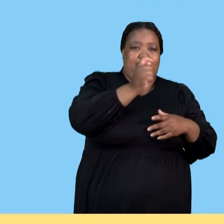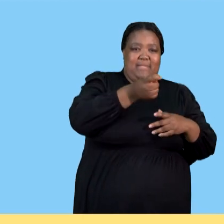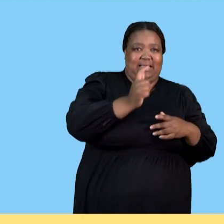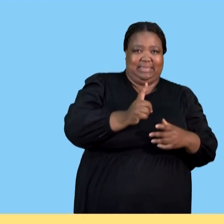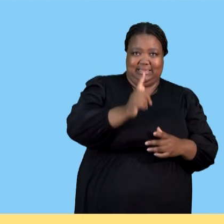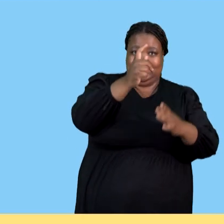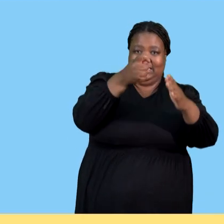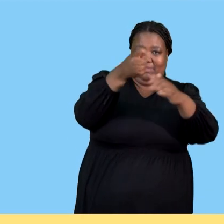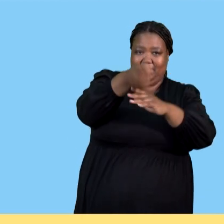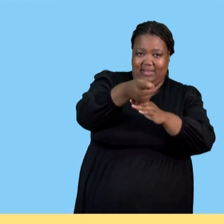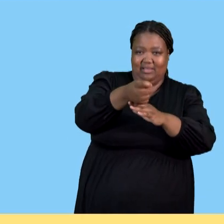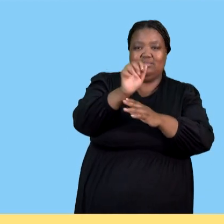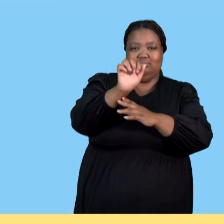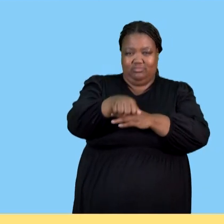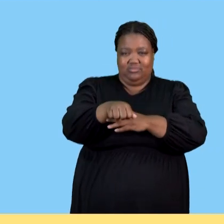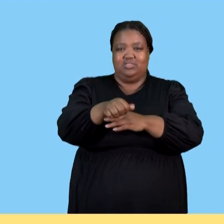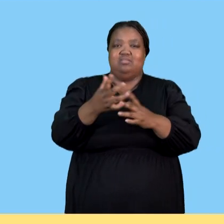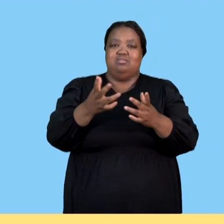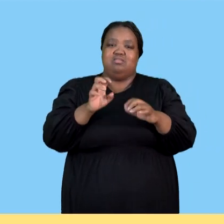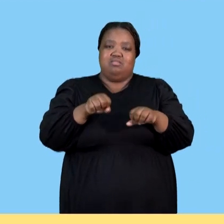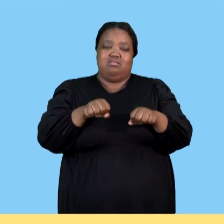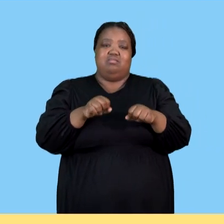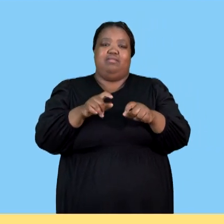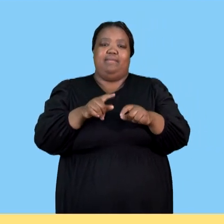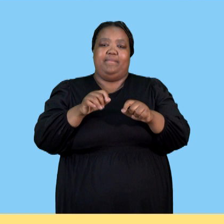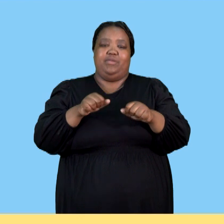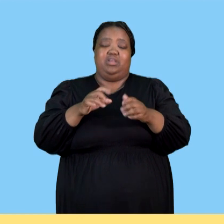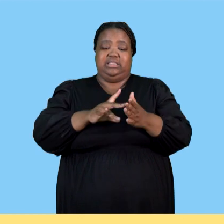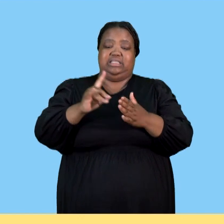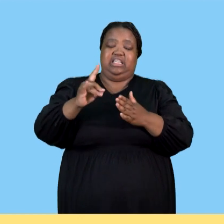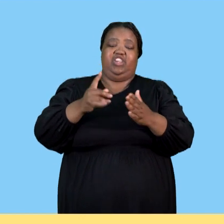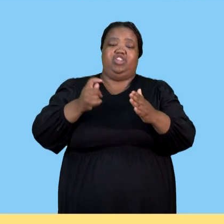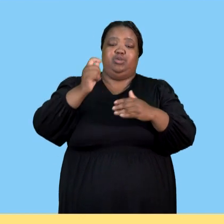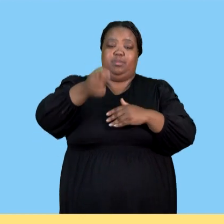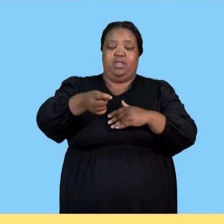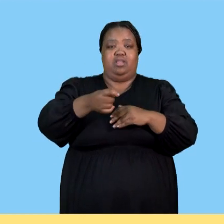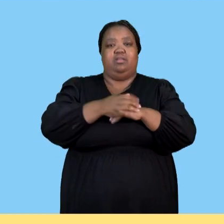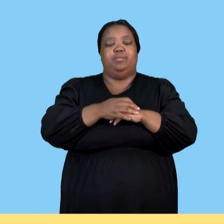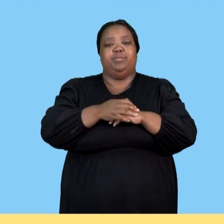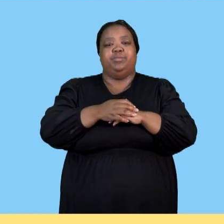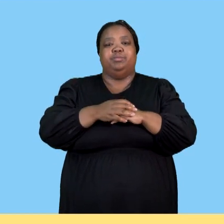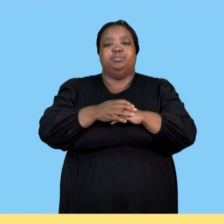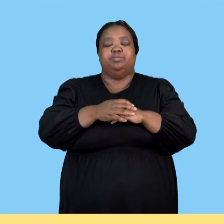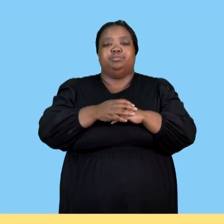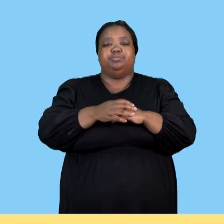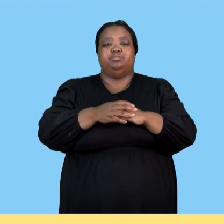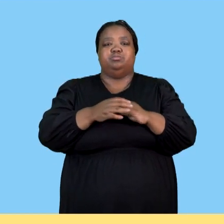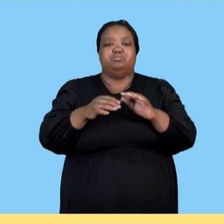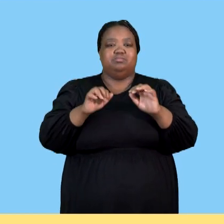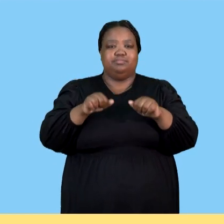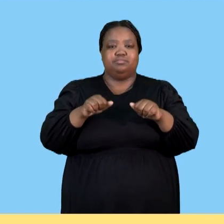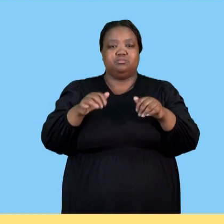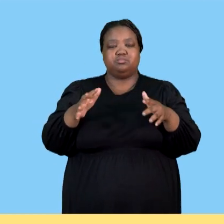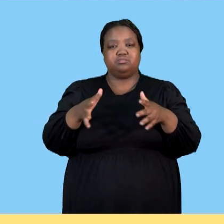we have to pay them after a particular period. We also record that particular payment under cash paid out. Cash payments of